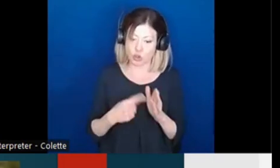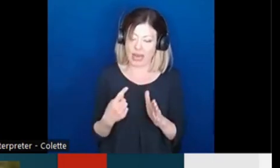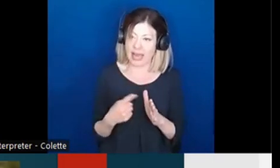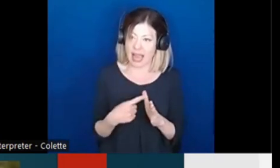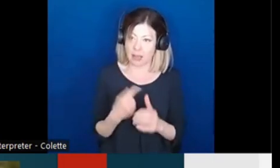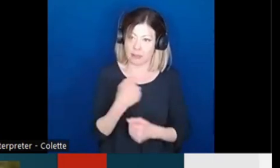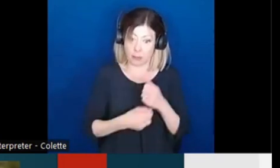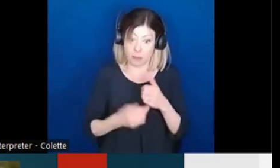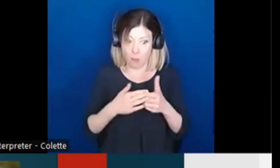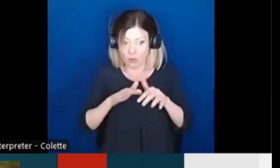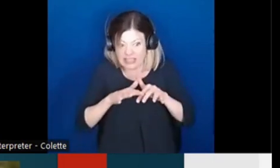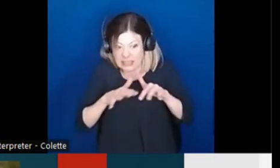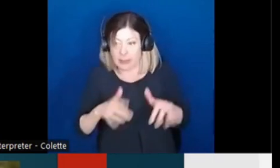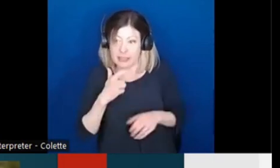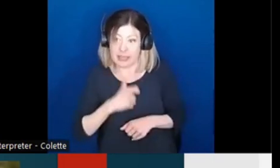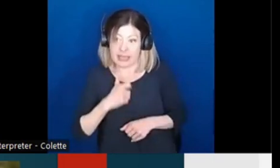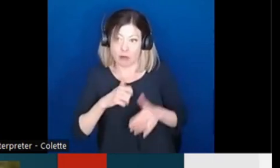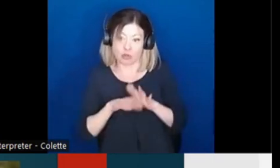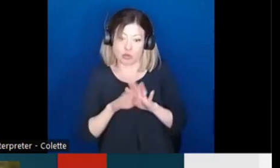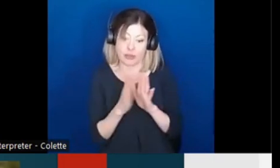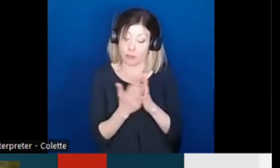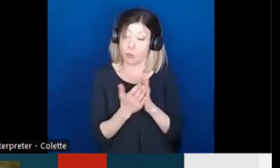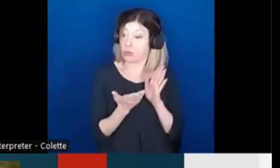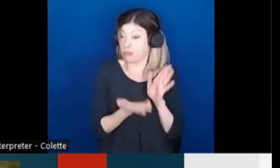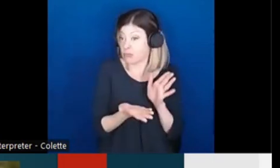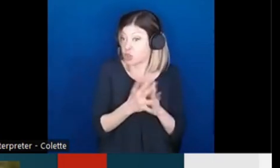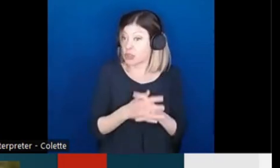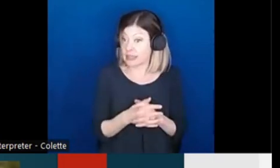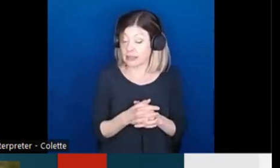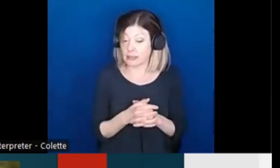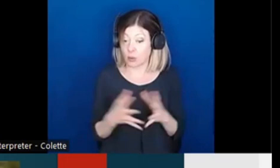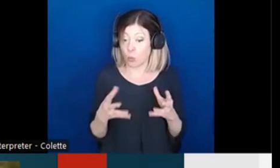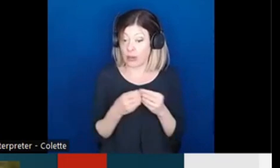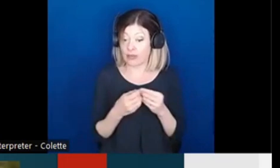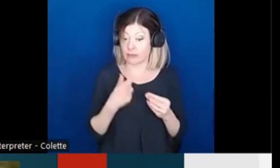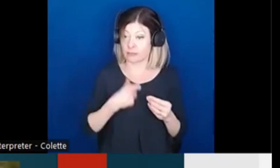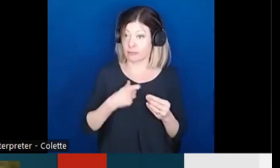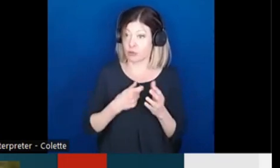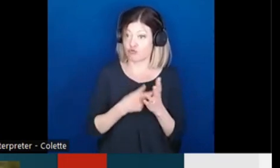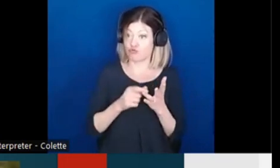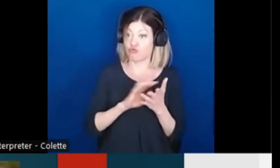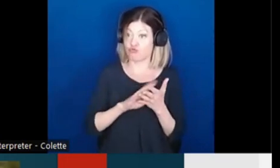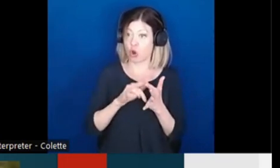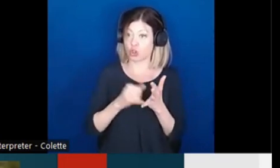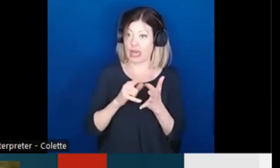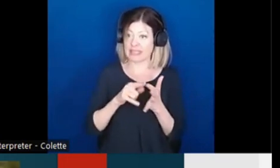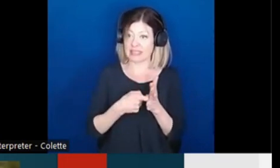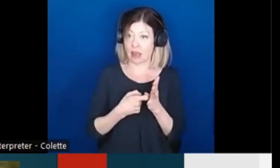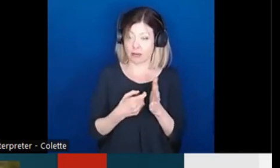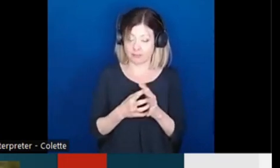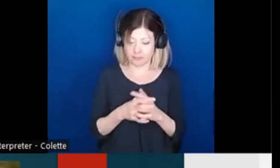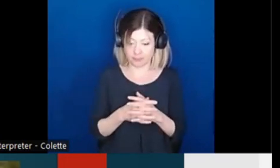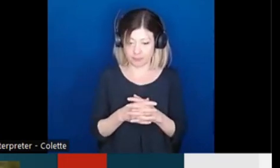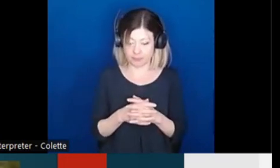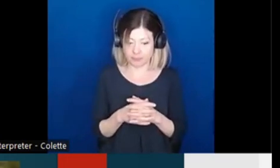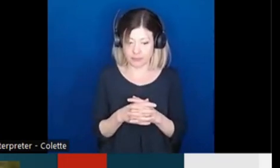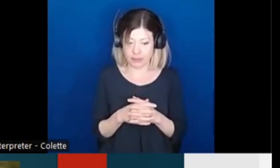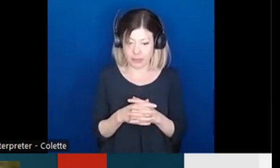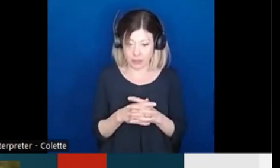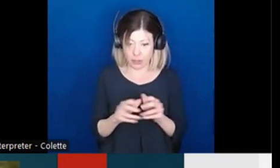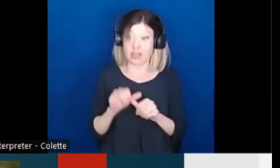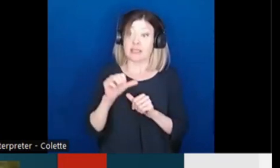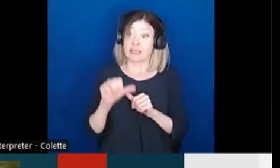really. And there she is, as I say, with Rochester. There's been another film version since that was